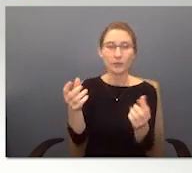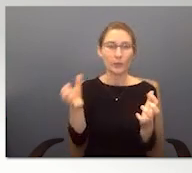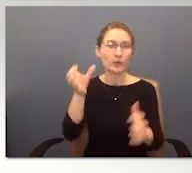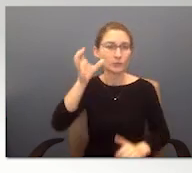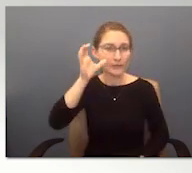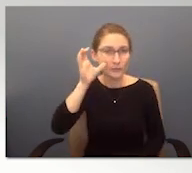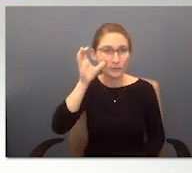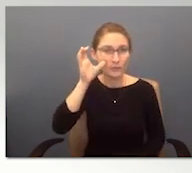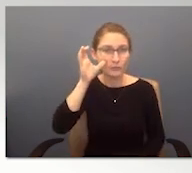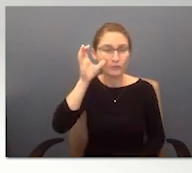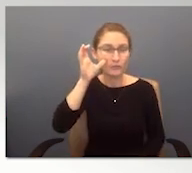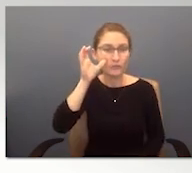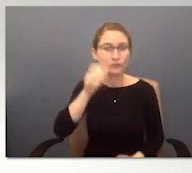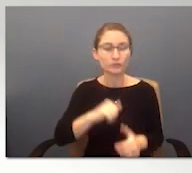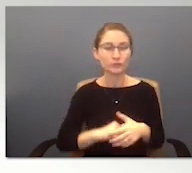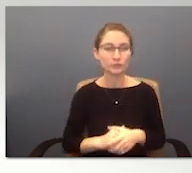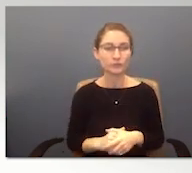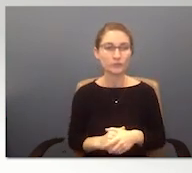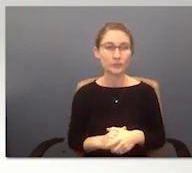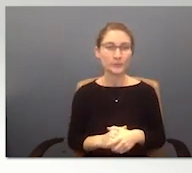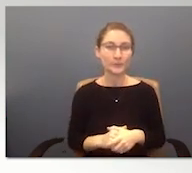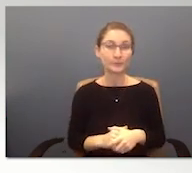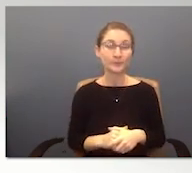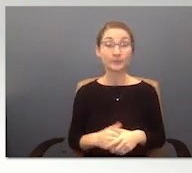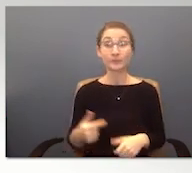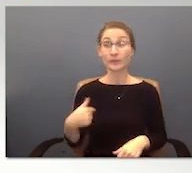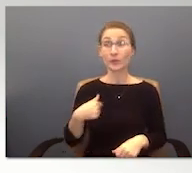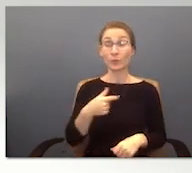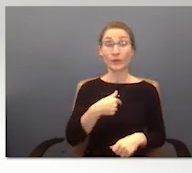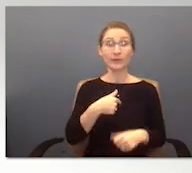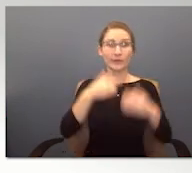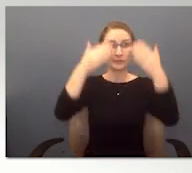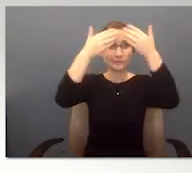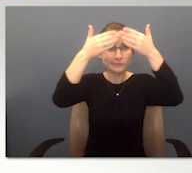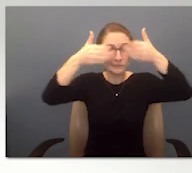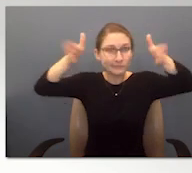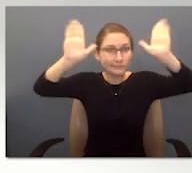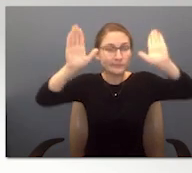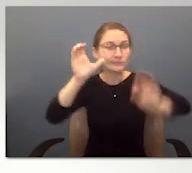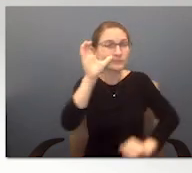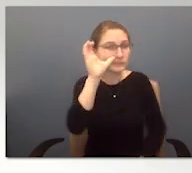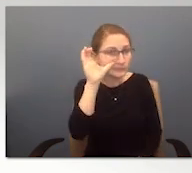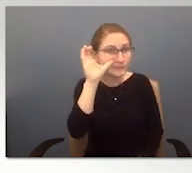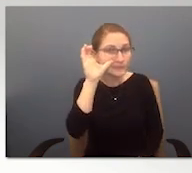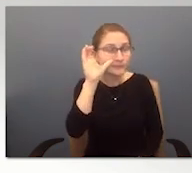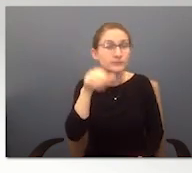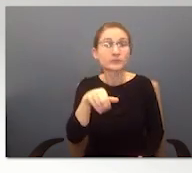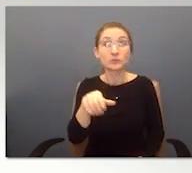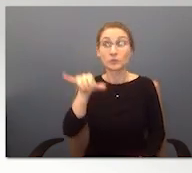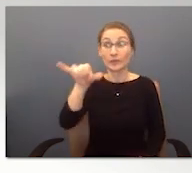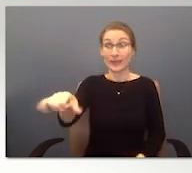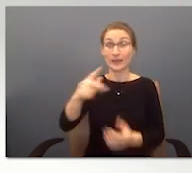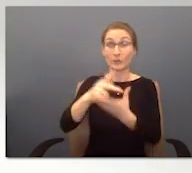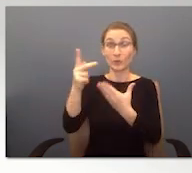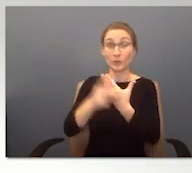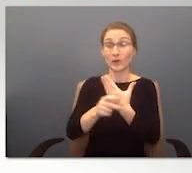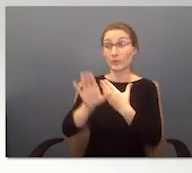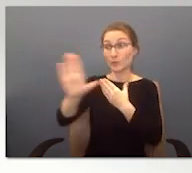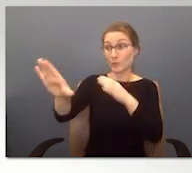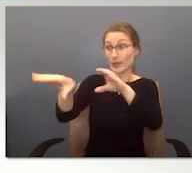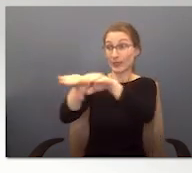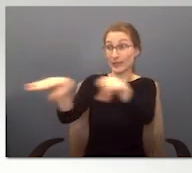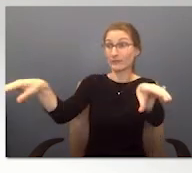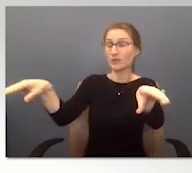for your loved one, your child. So we are responsive. I think that's the kind of program at that